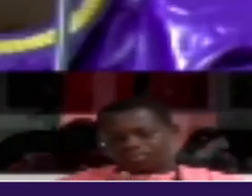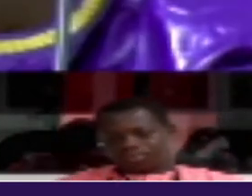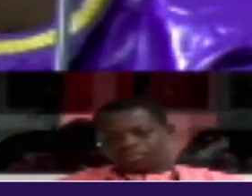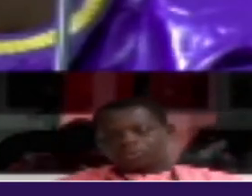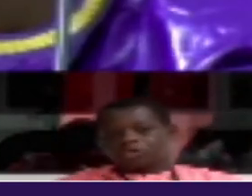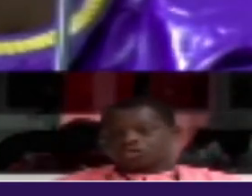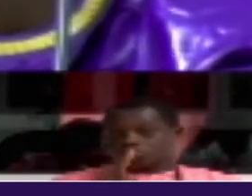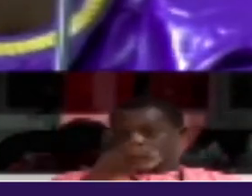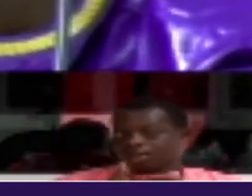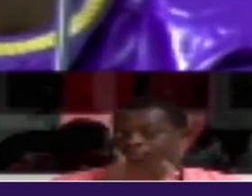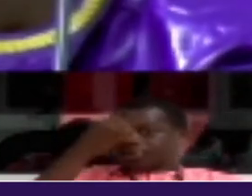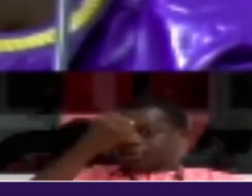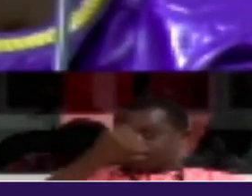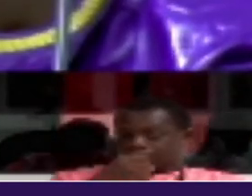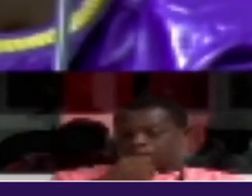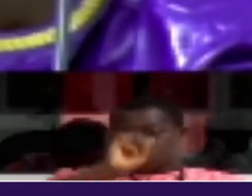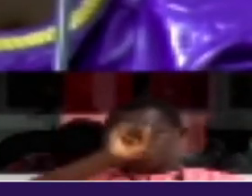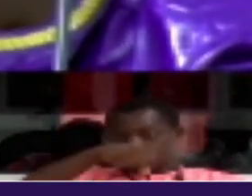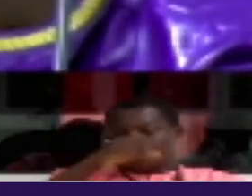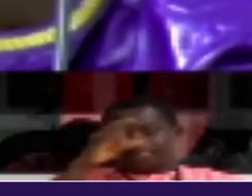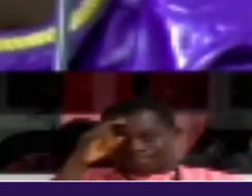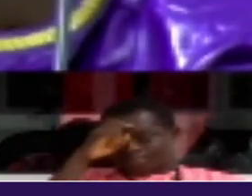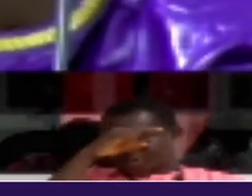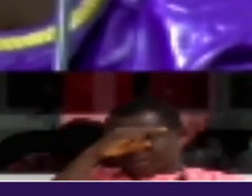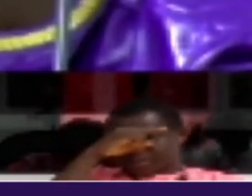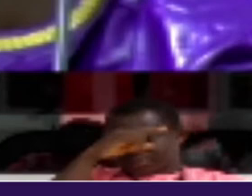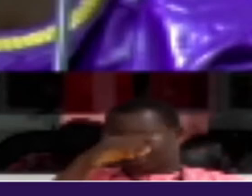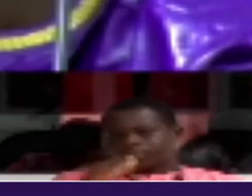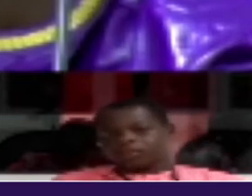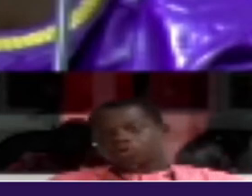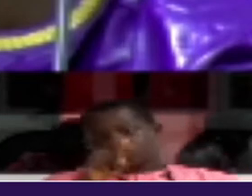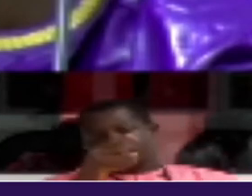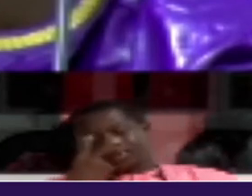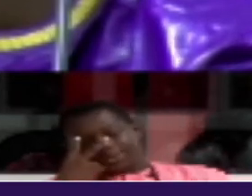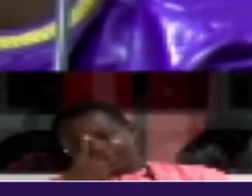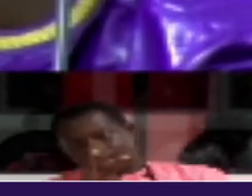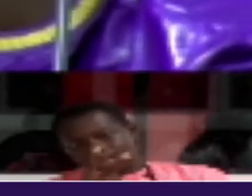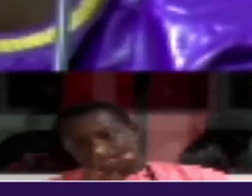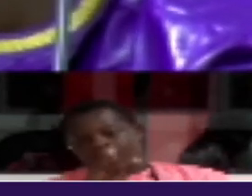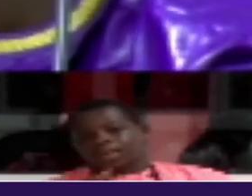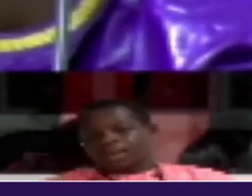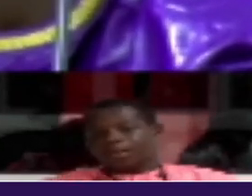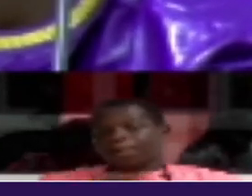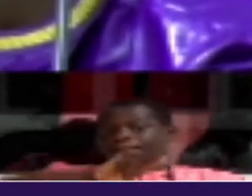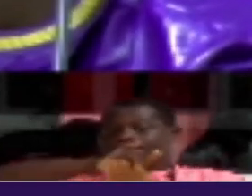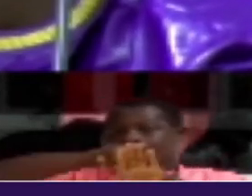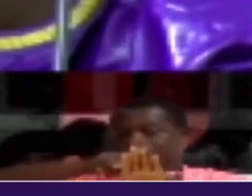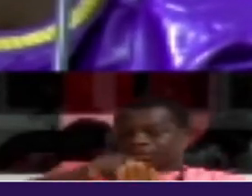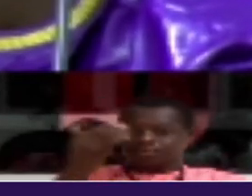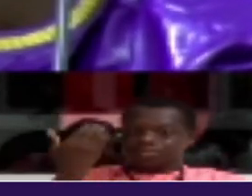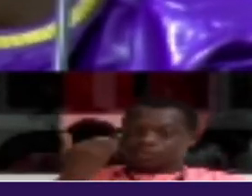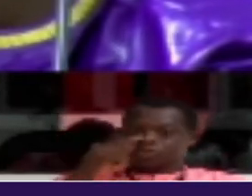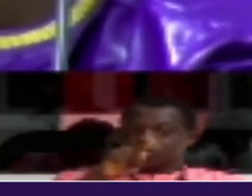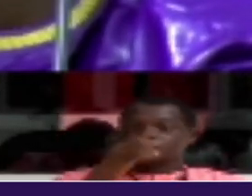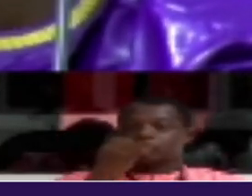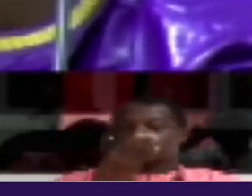You have to make up your mind. I was behind the pickup. You see, a minute ago, yeah, you said